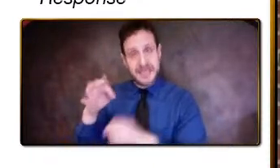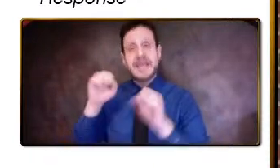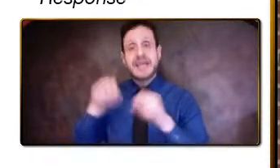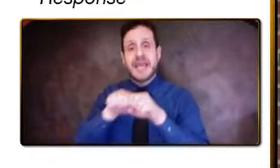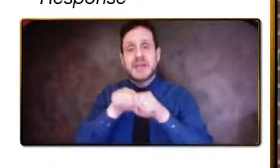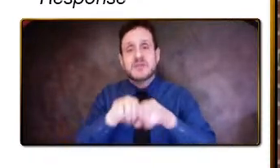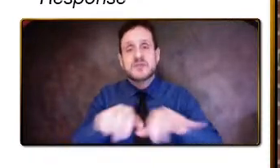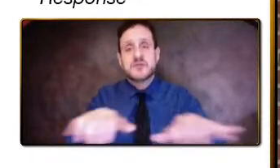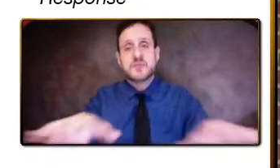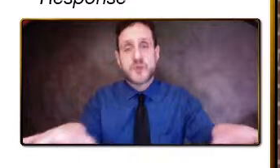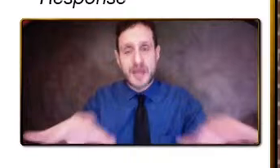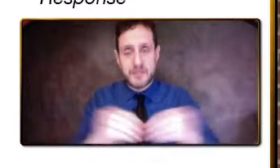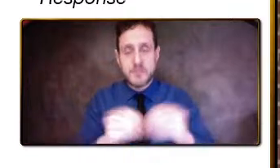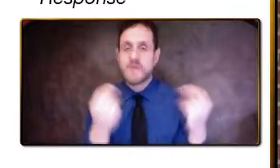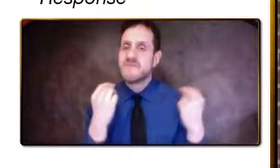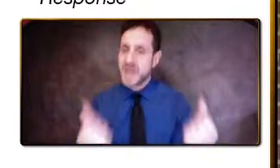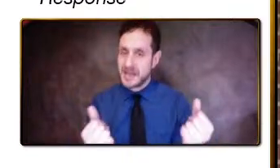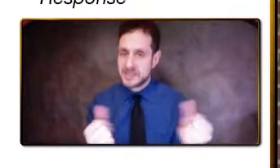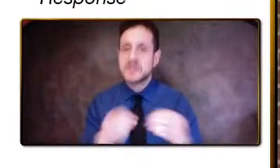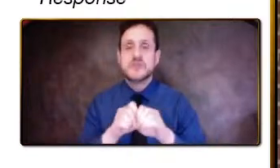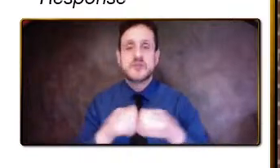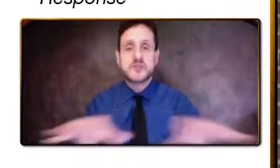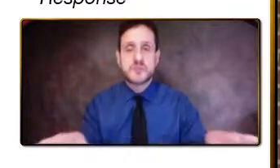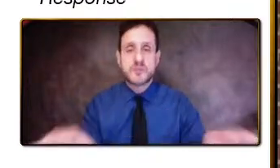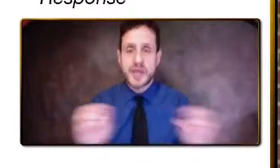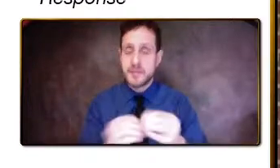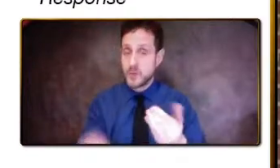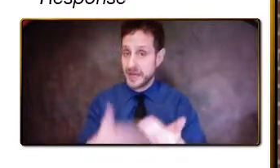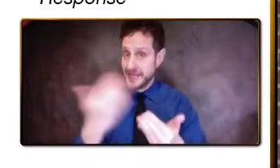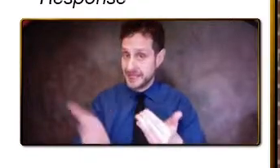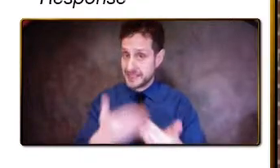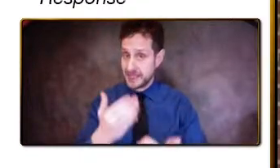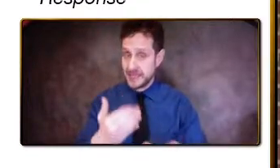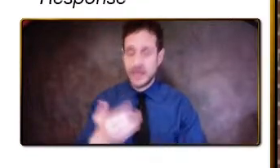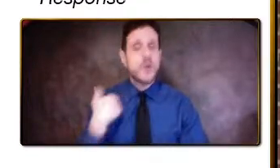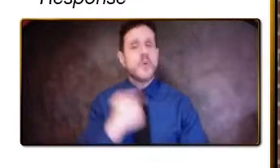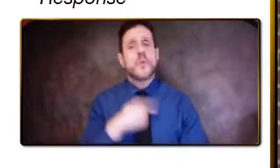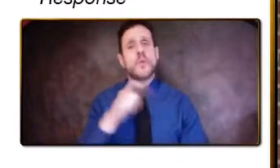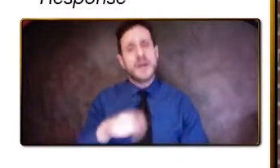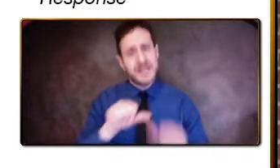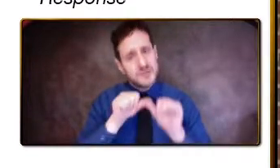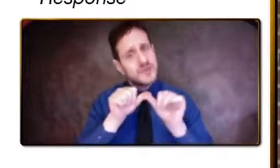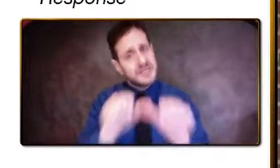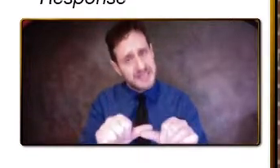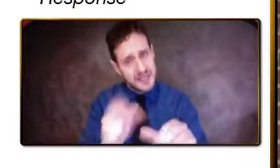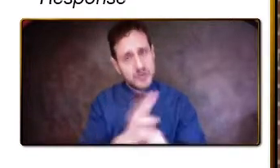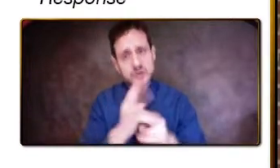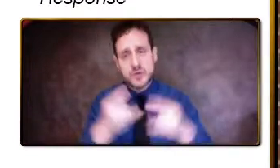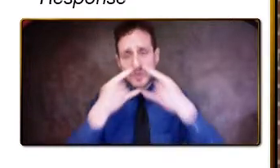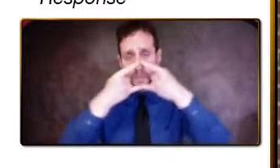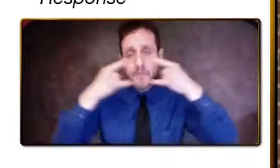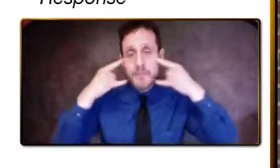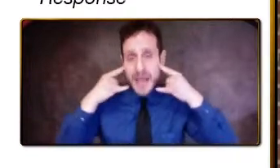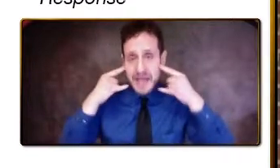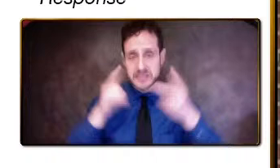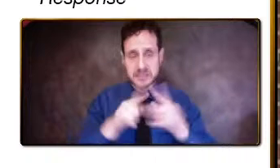more quickly. So if we do not continue to wear our masks, watch our distance, and avoid gatherings, this new